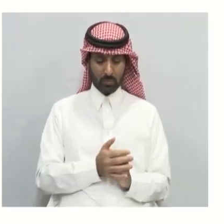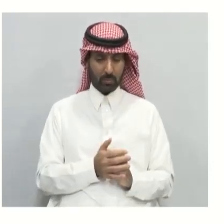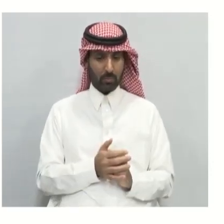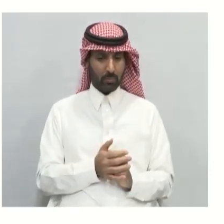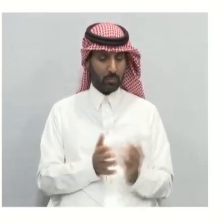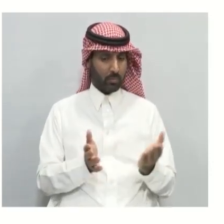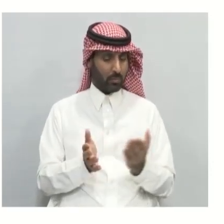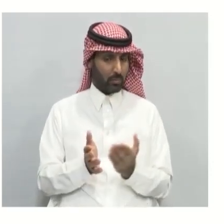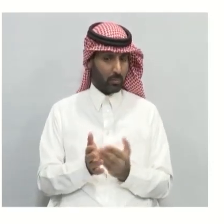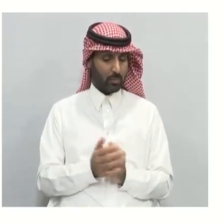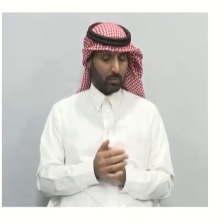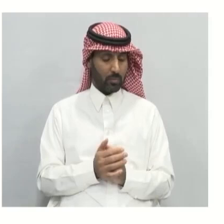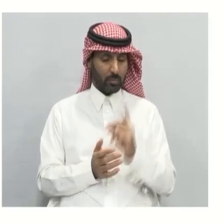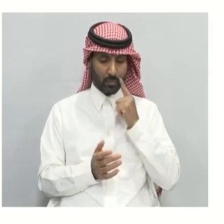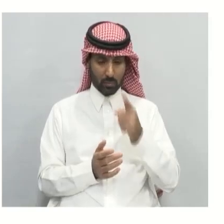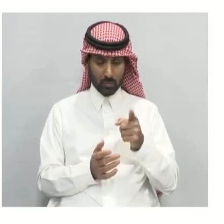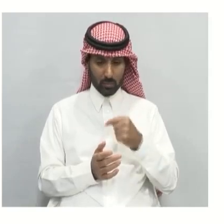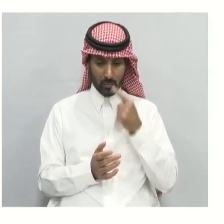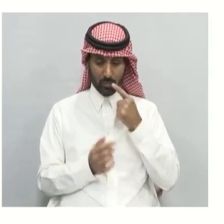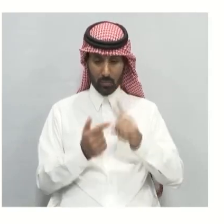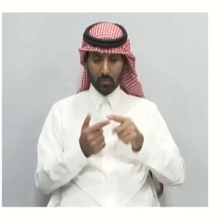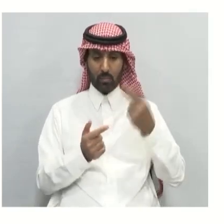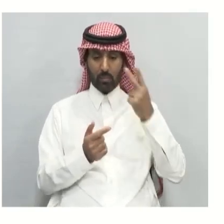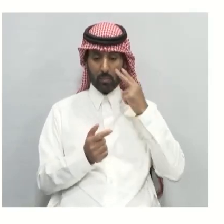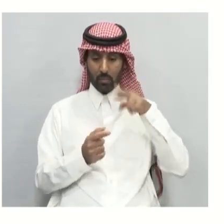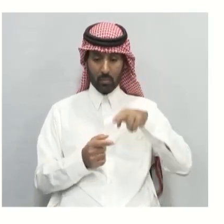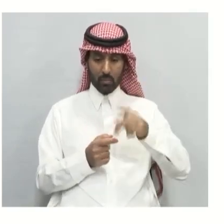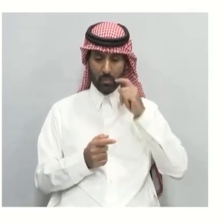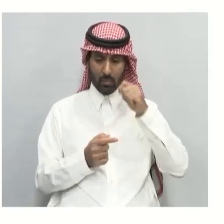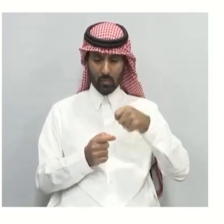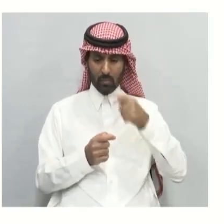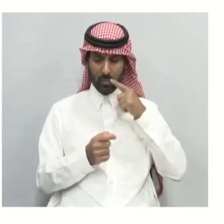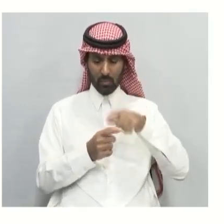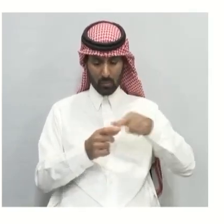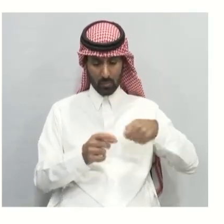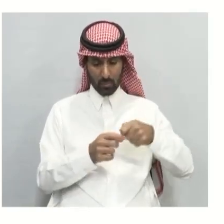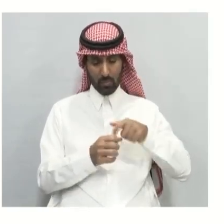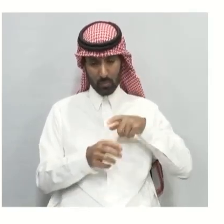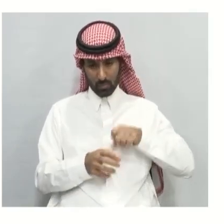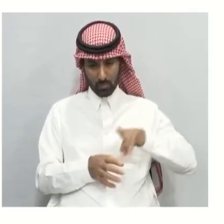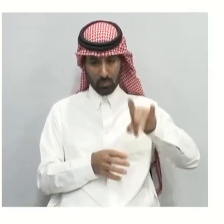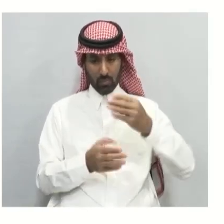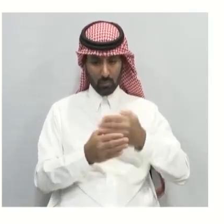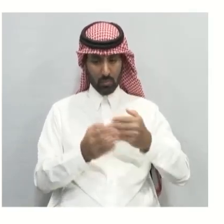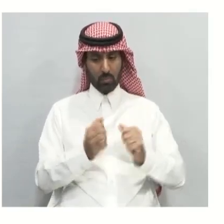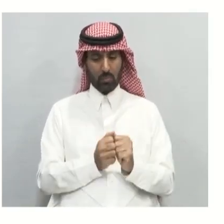continents. The Wright brothers first flew in an engine-propelled plane in 1903.